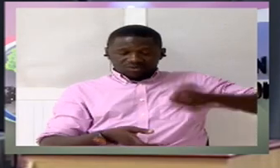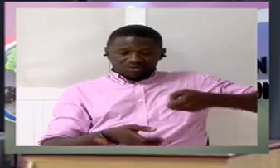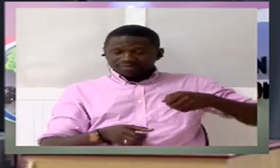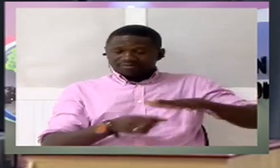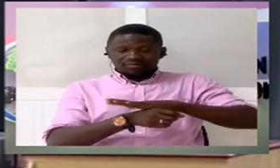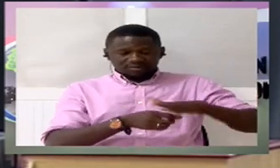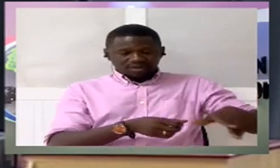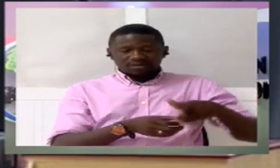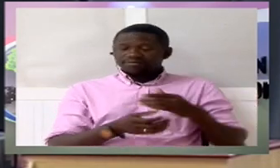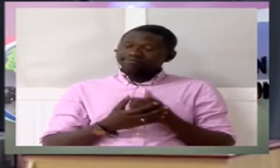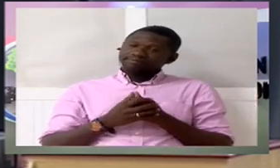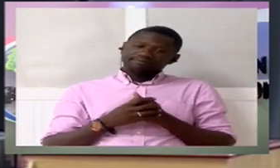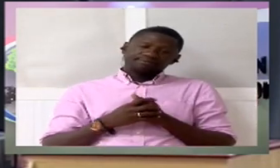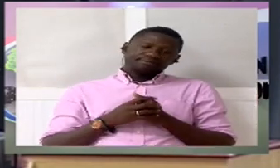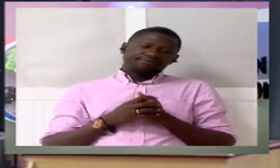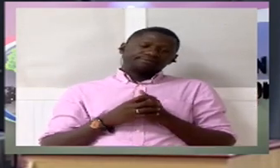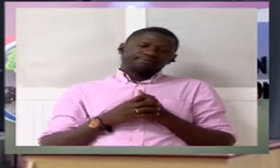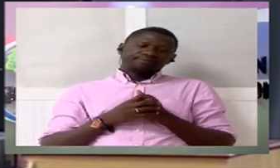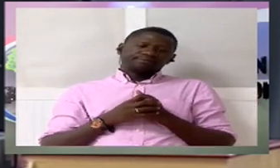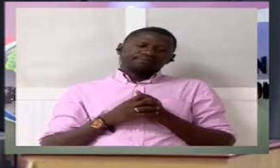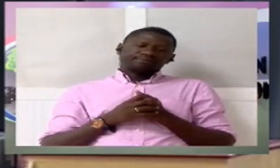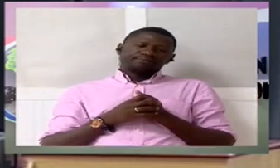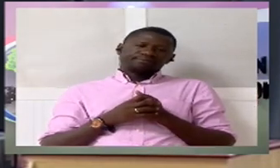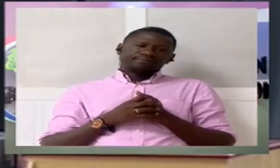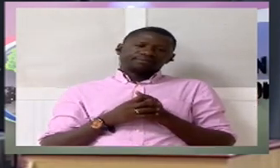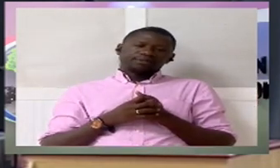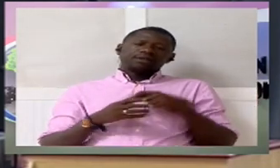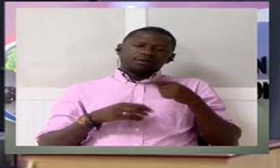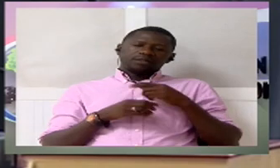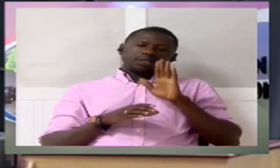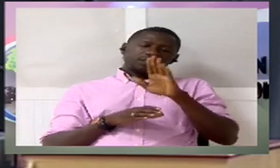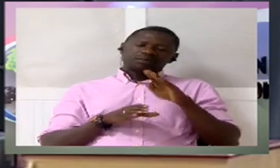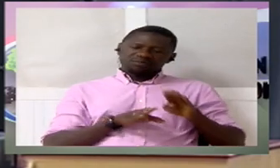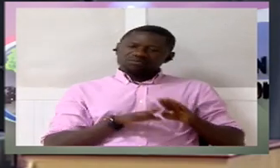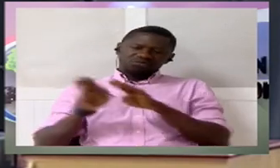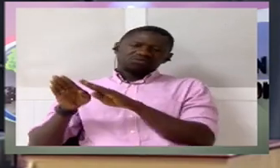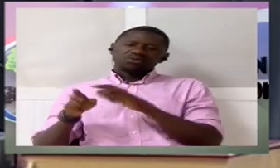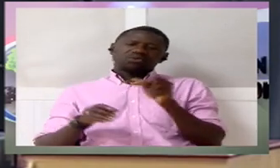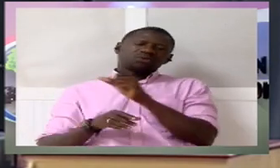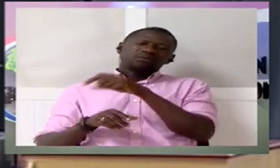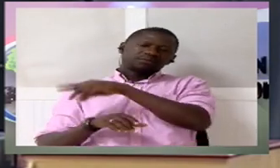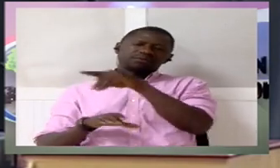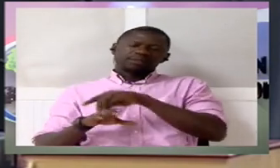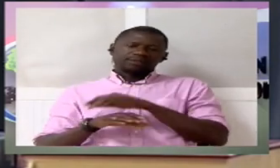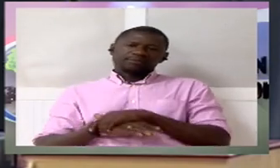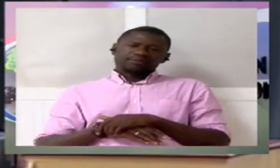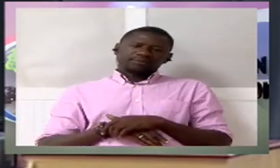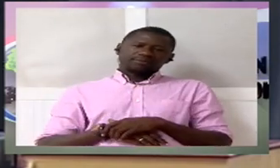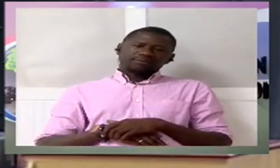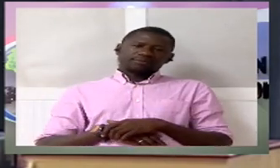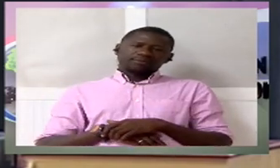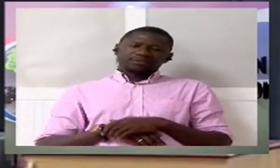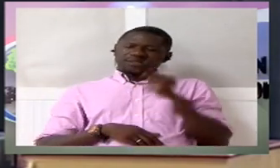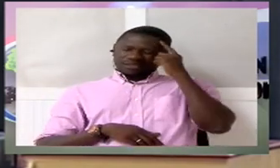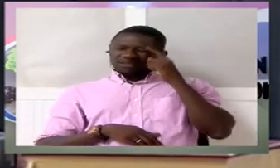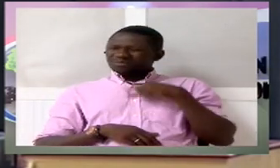in. Natana tarawto mufta kata dula doto. I was there. I moved to go to another place. Ngamira fol to be